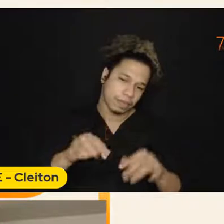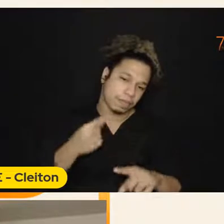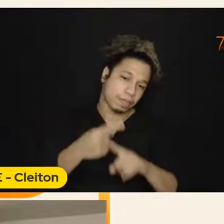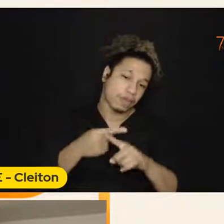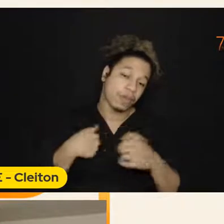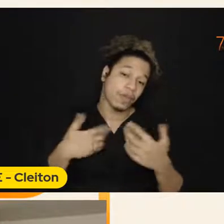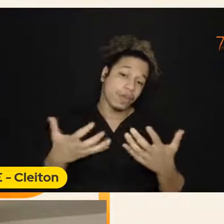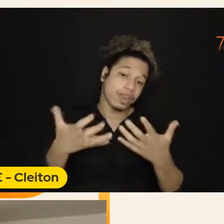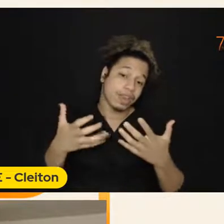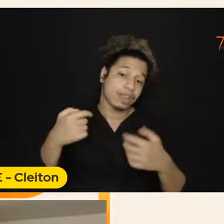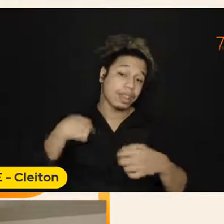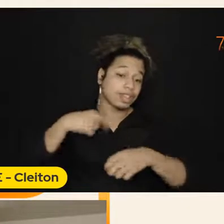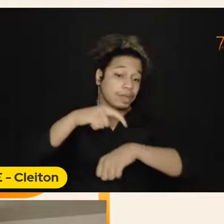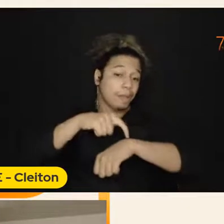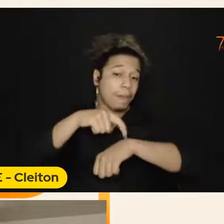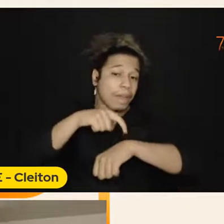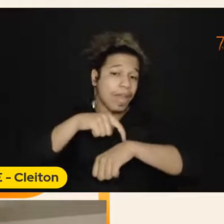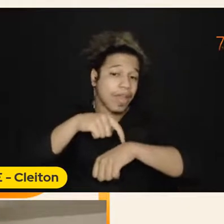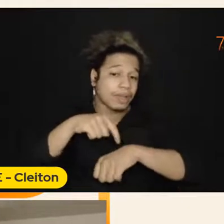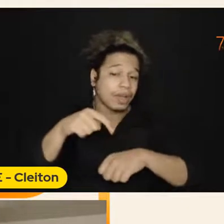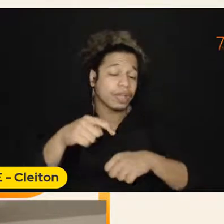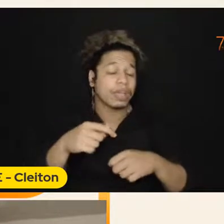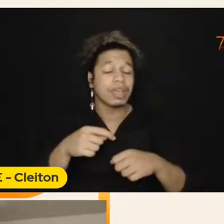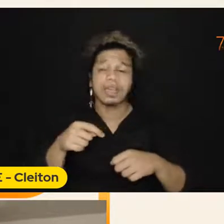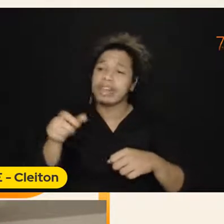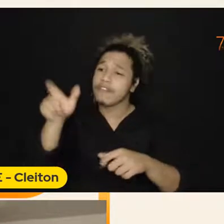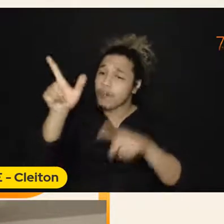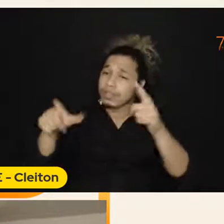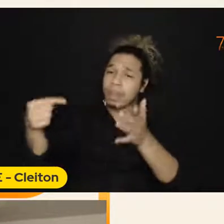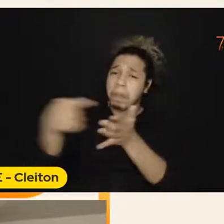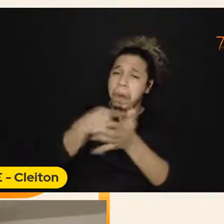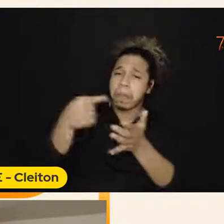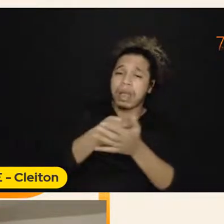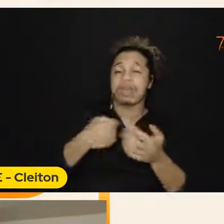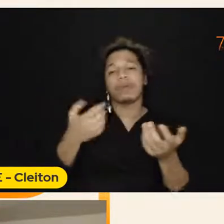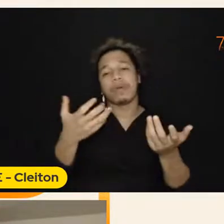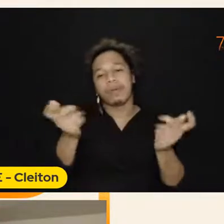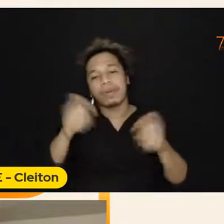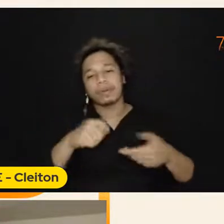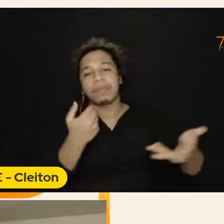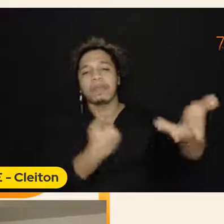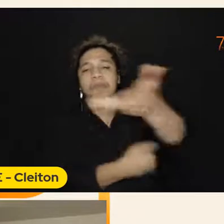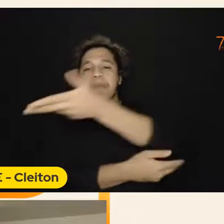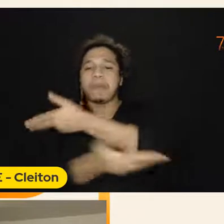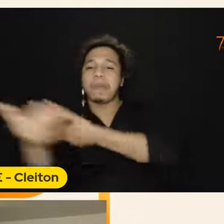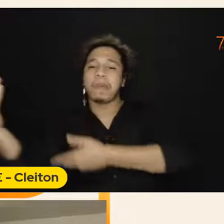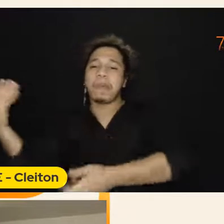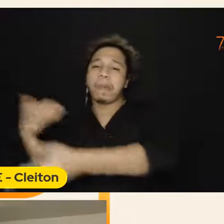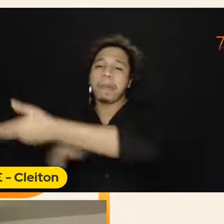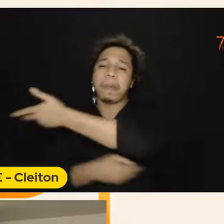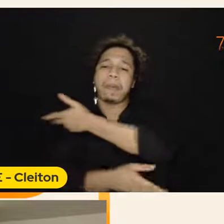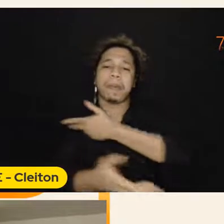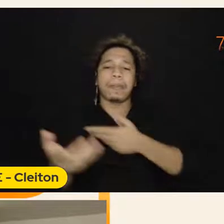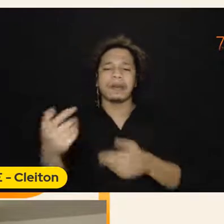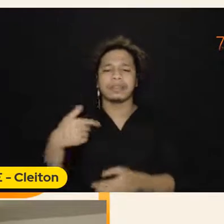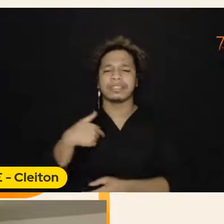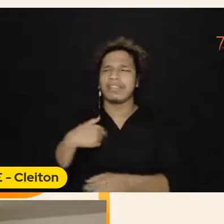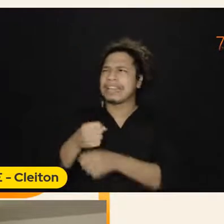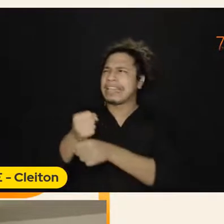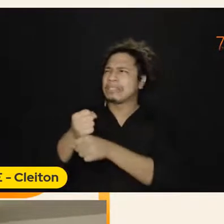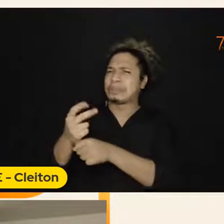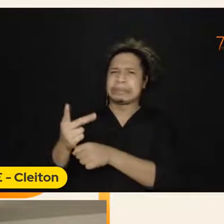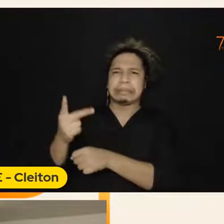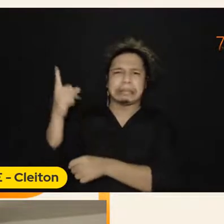to have this chance to chat. I wanted this chance to co-be with you guys. It's been so long.